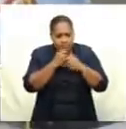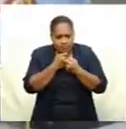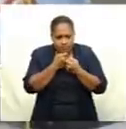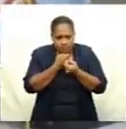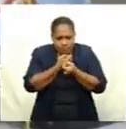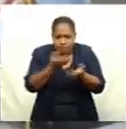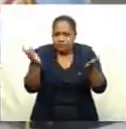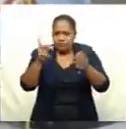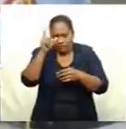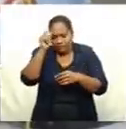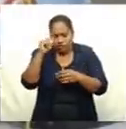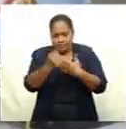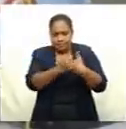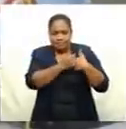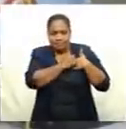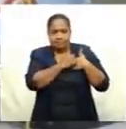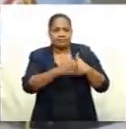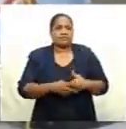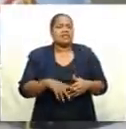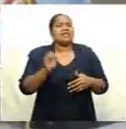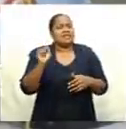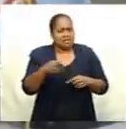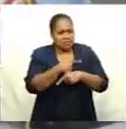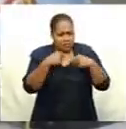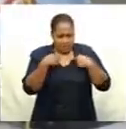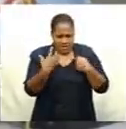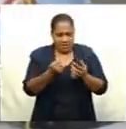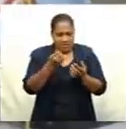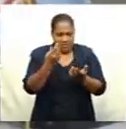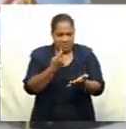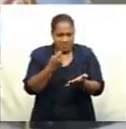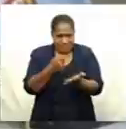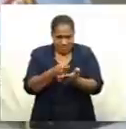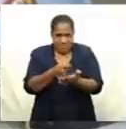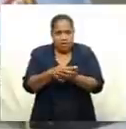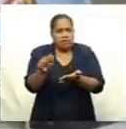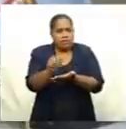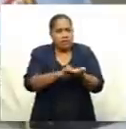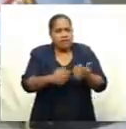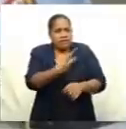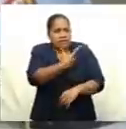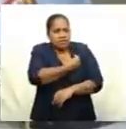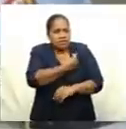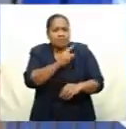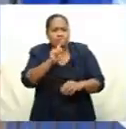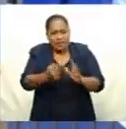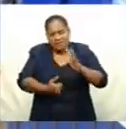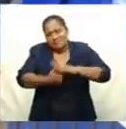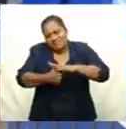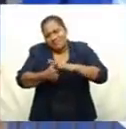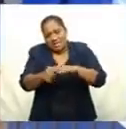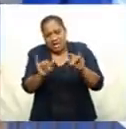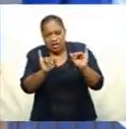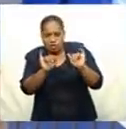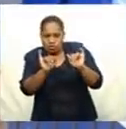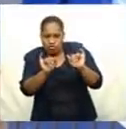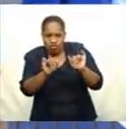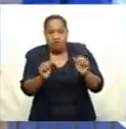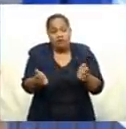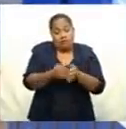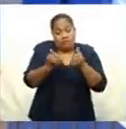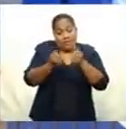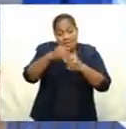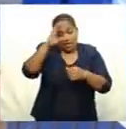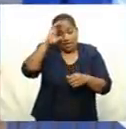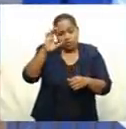had budgeted to buy vaccines, accessibility has been an issue, in fact, for many countries.